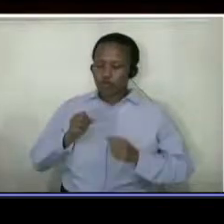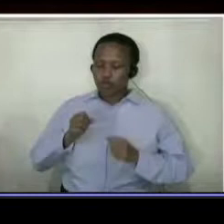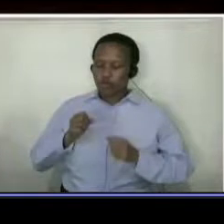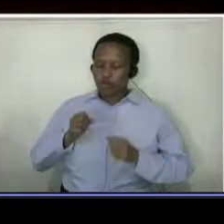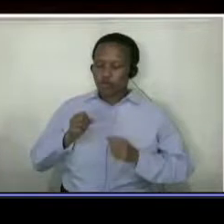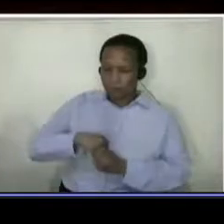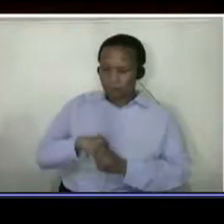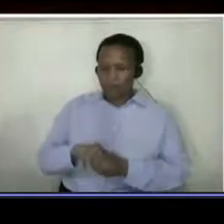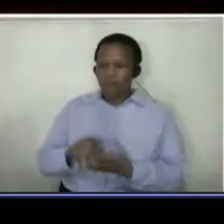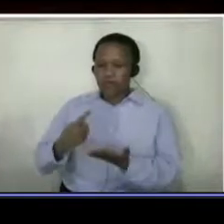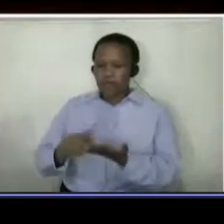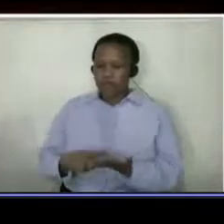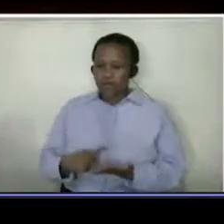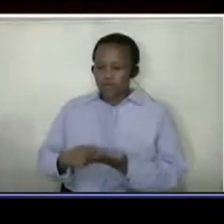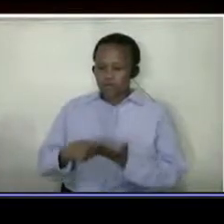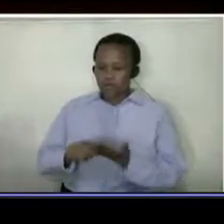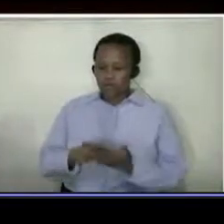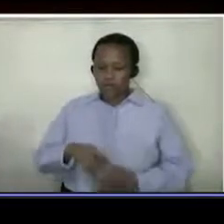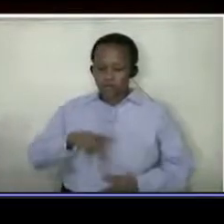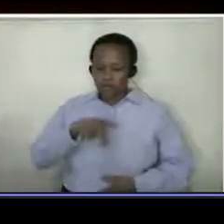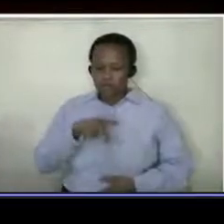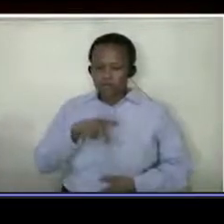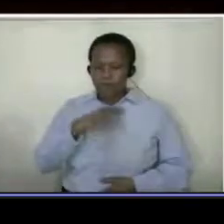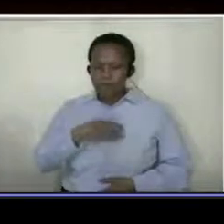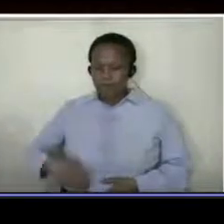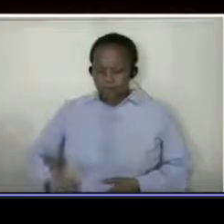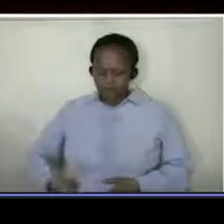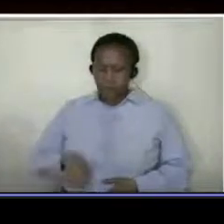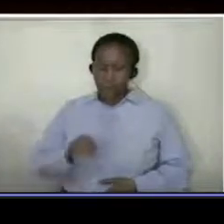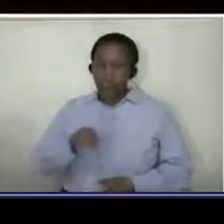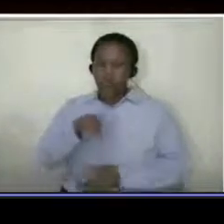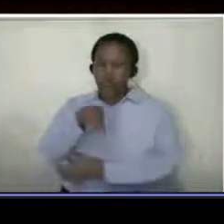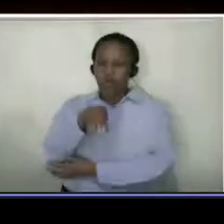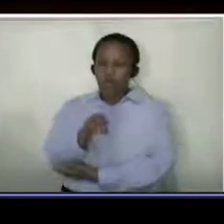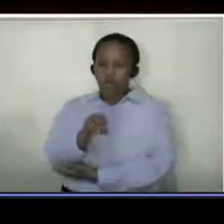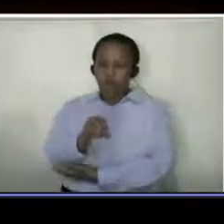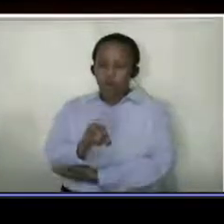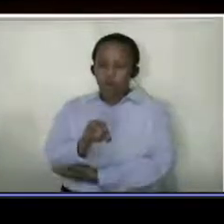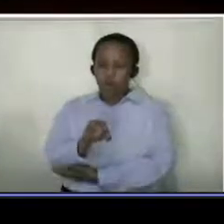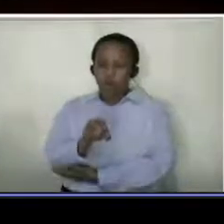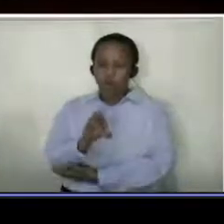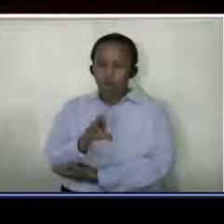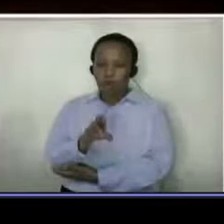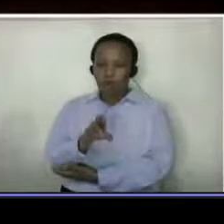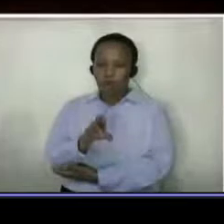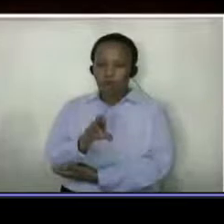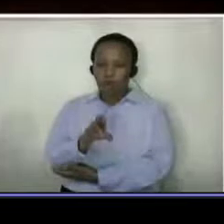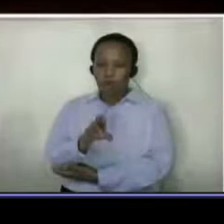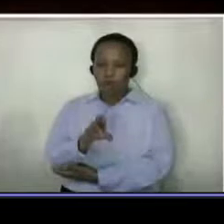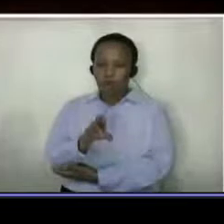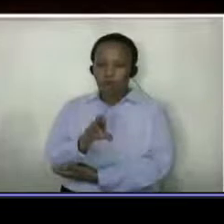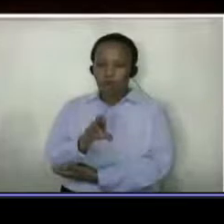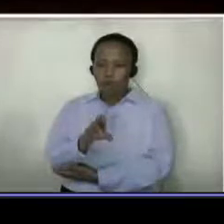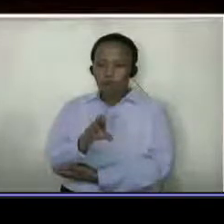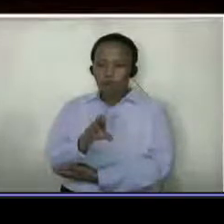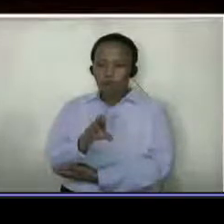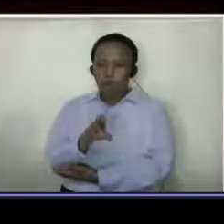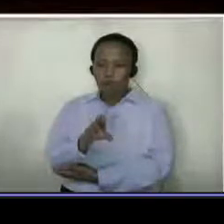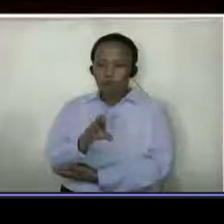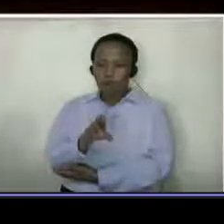Honorable Speaker, President Reginald Oliver Tambo, while he was in Angola in 1977, once said, I